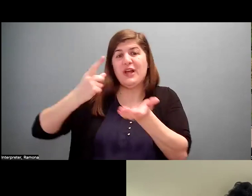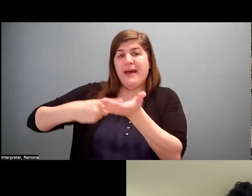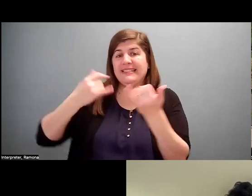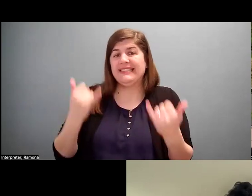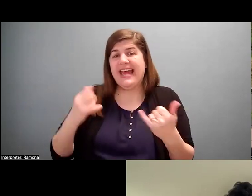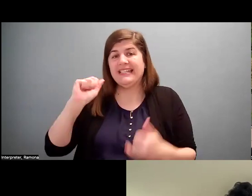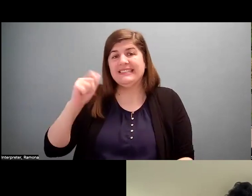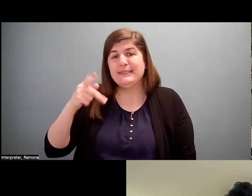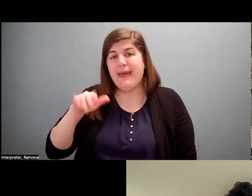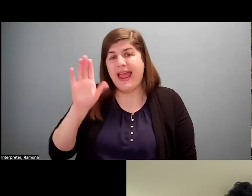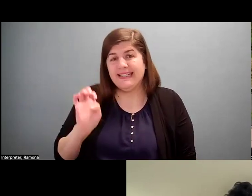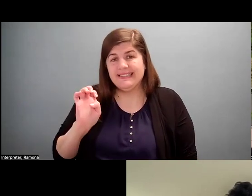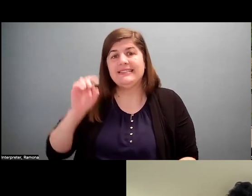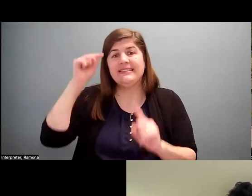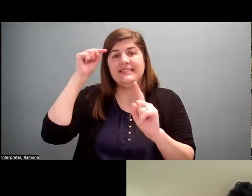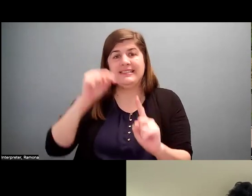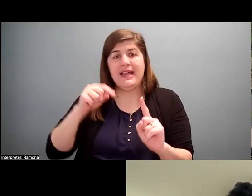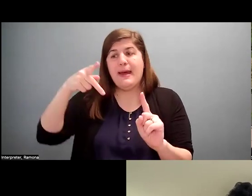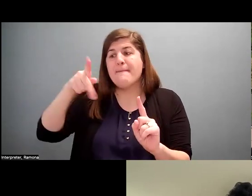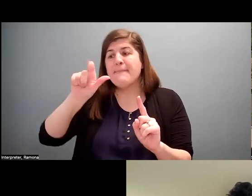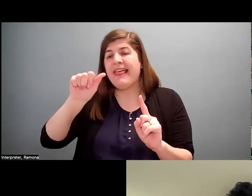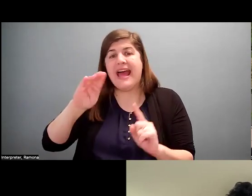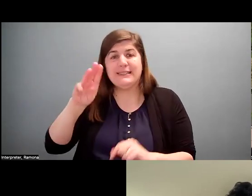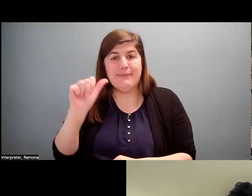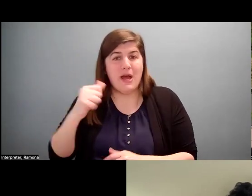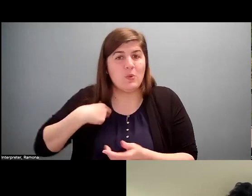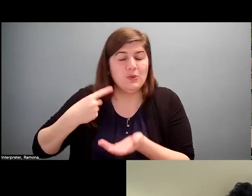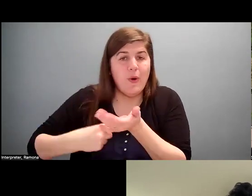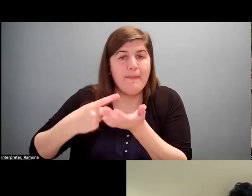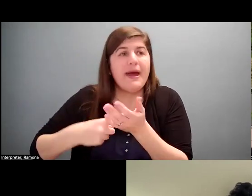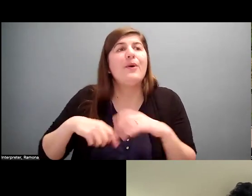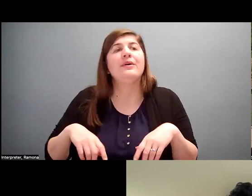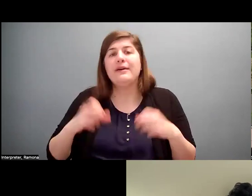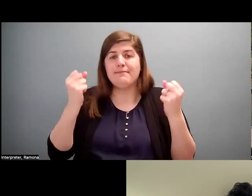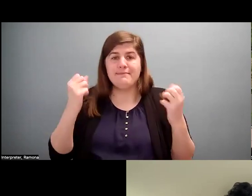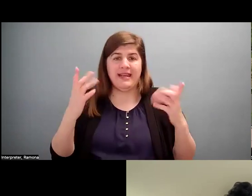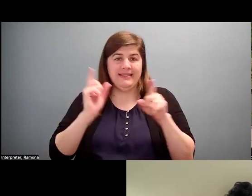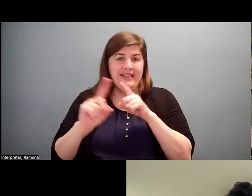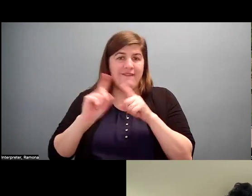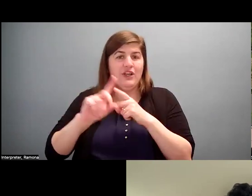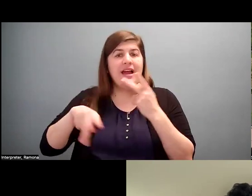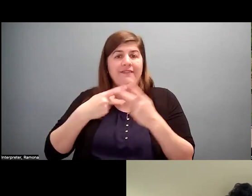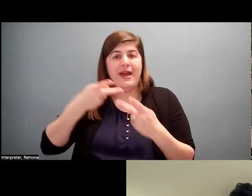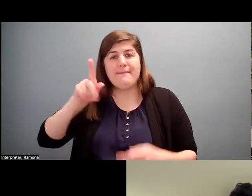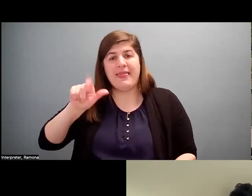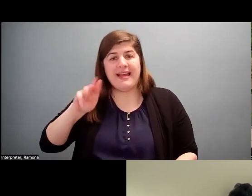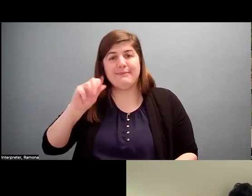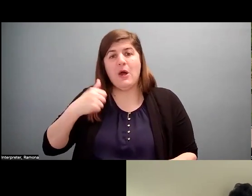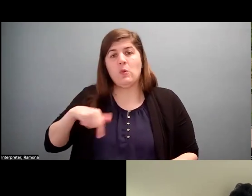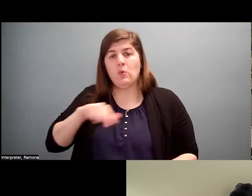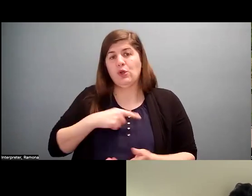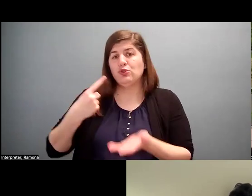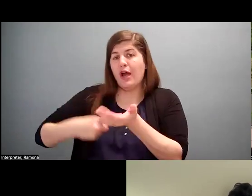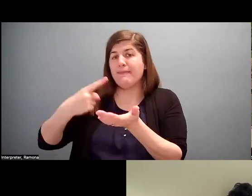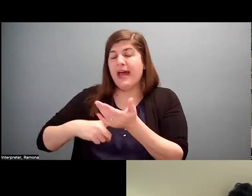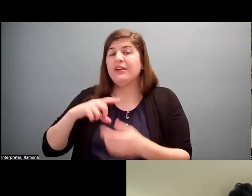space and specifically about plasma. There are multiple types of plasma in this world. We're going to be talking about the state